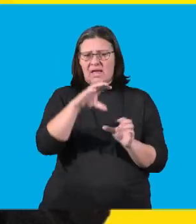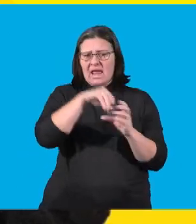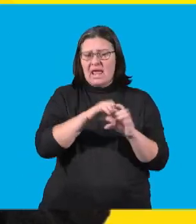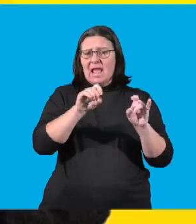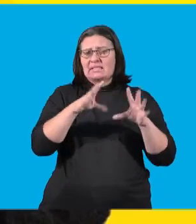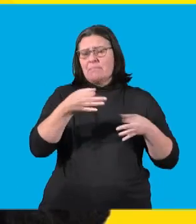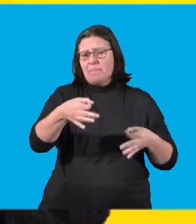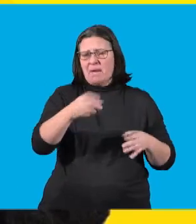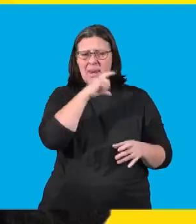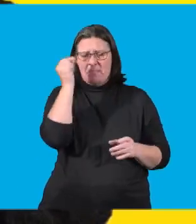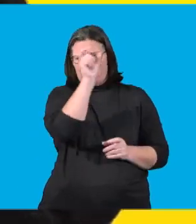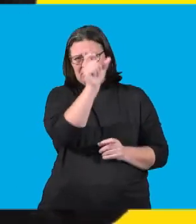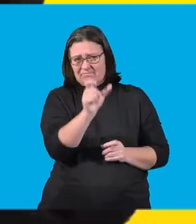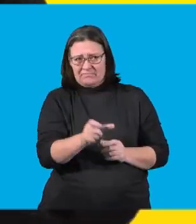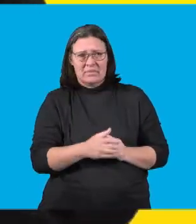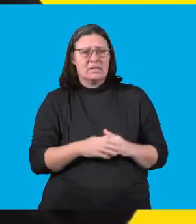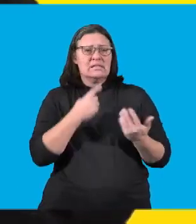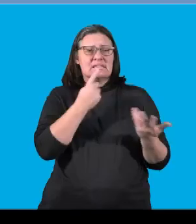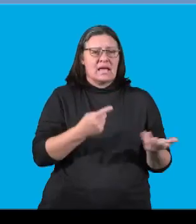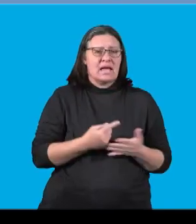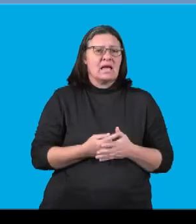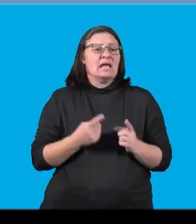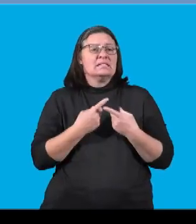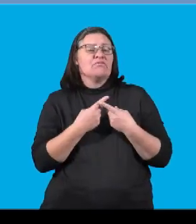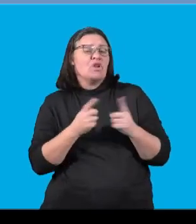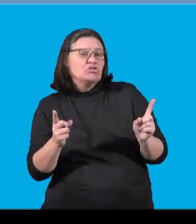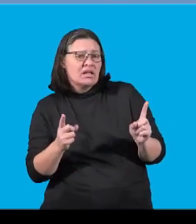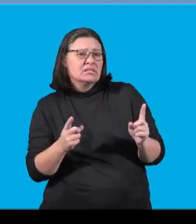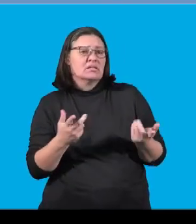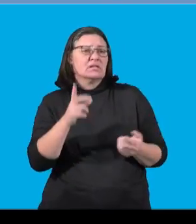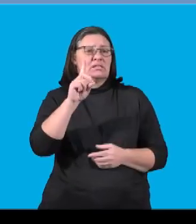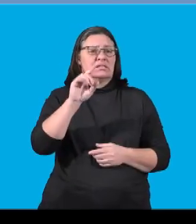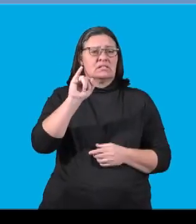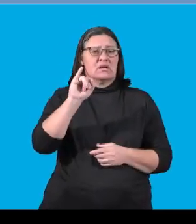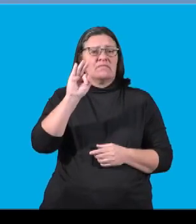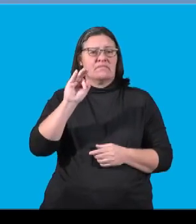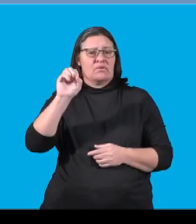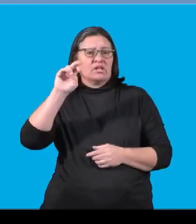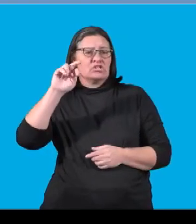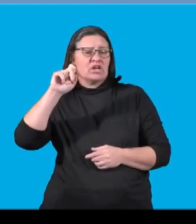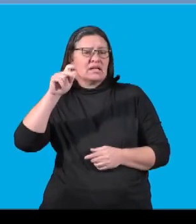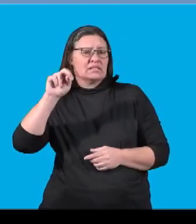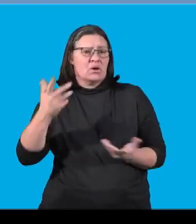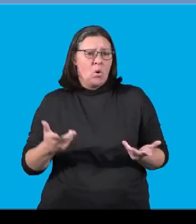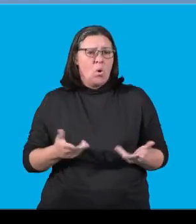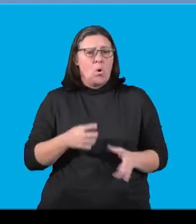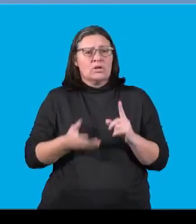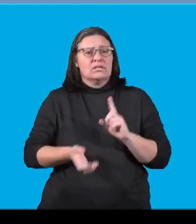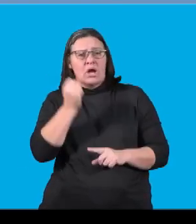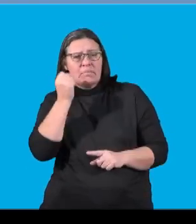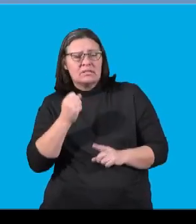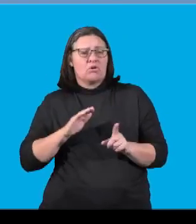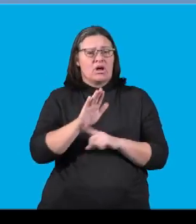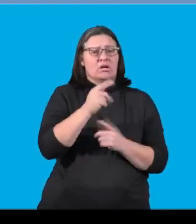can see in an exam paper. So the question might say something like differentiate, or it might say determine the